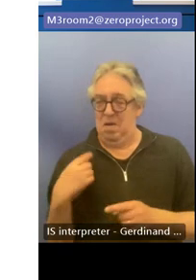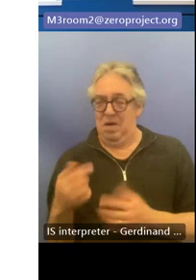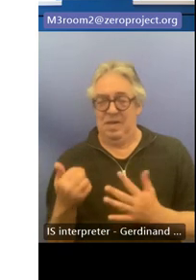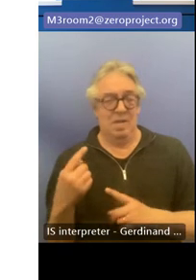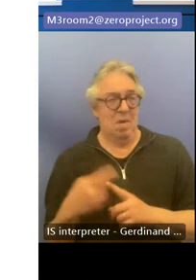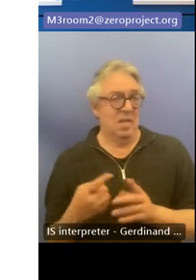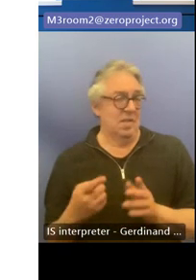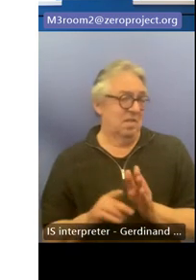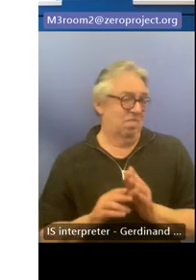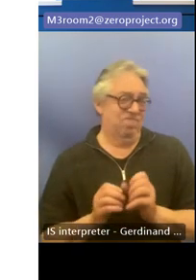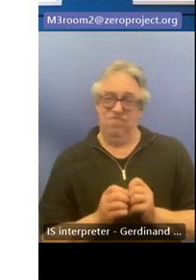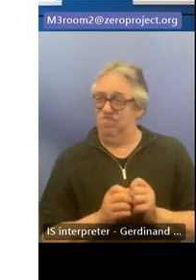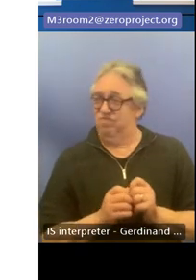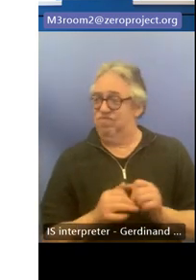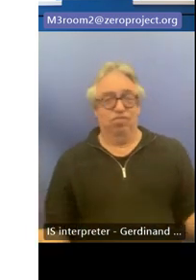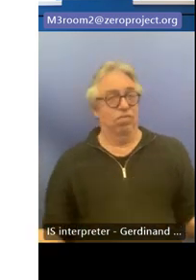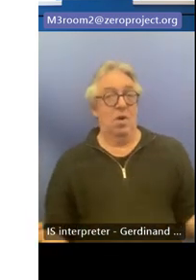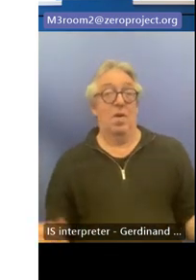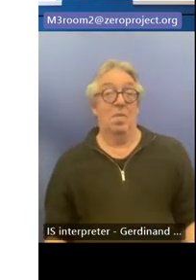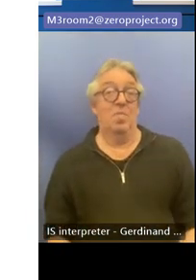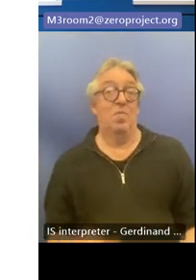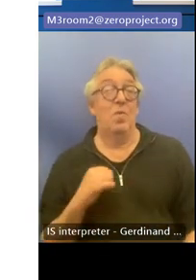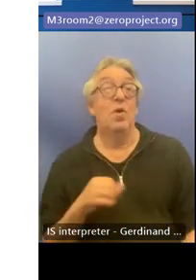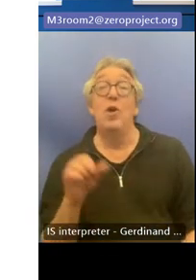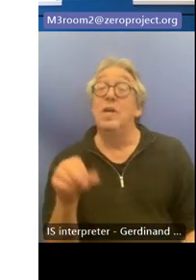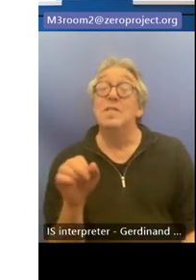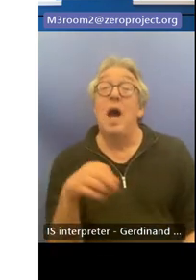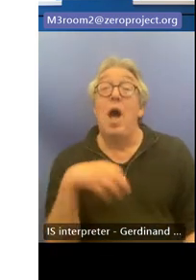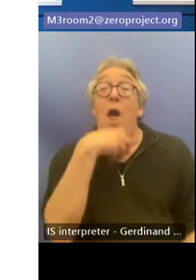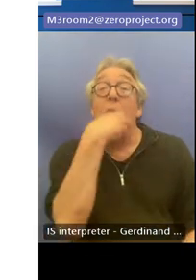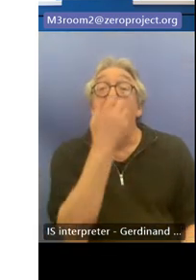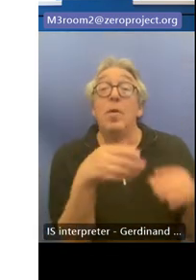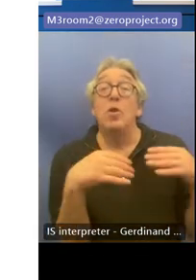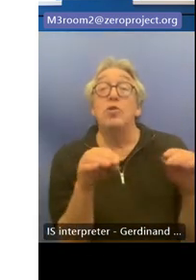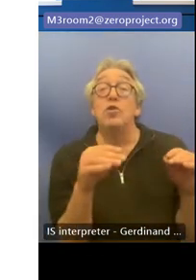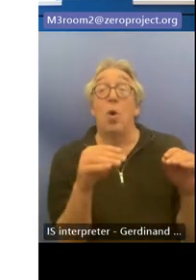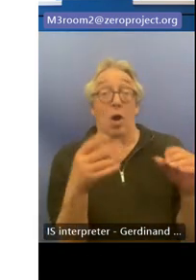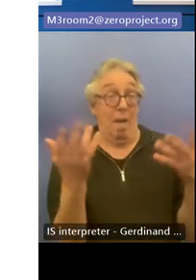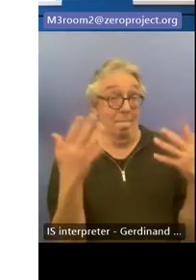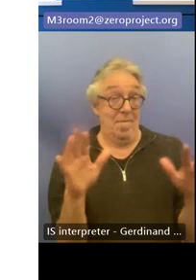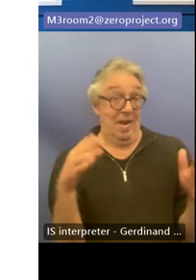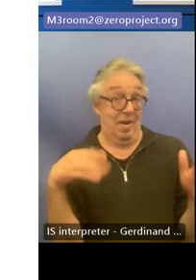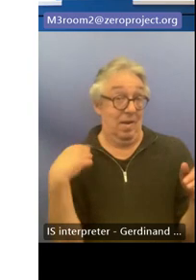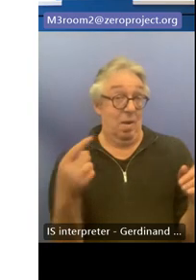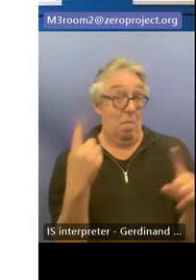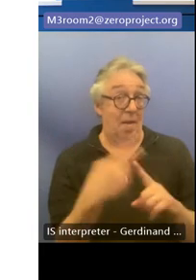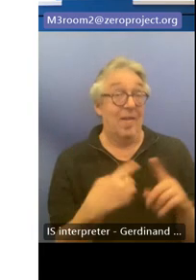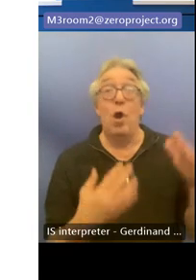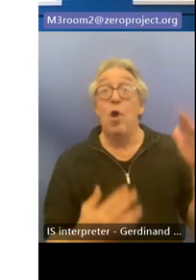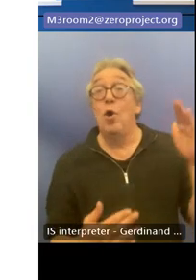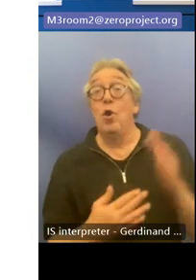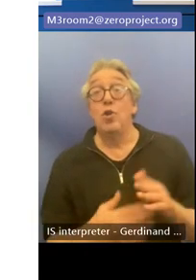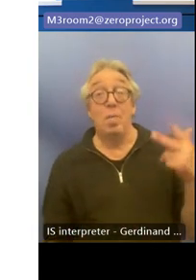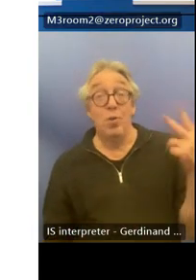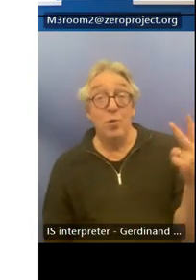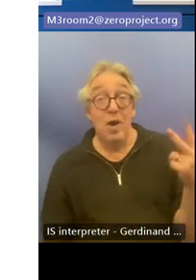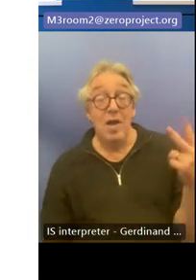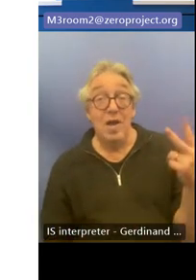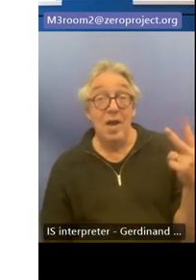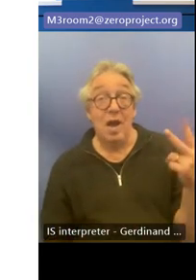of that. And in the US Apple Store ranking, we have been in the top three for the last months, next to Babbel and Duolingo.